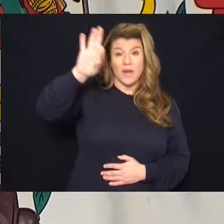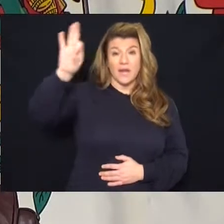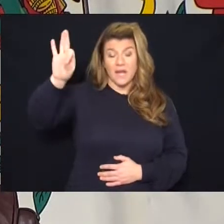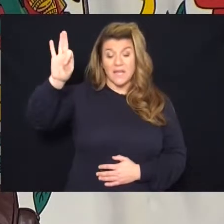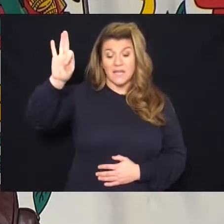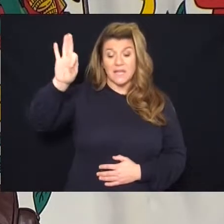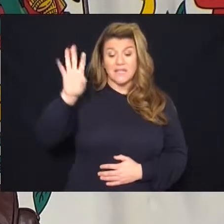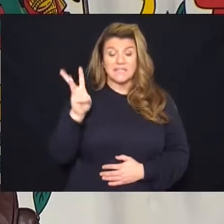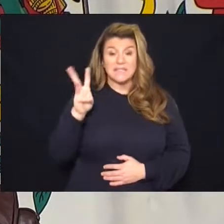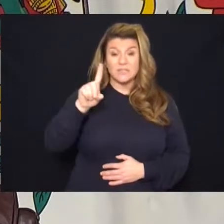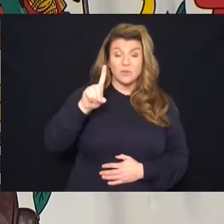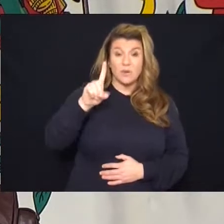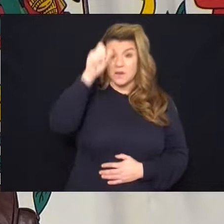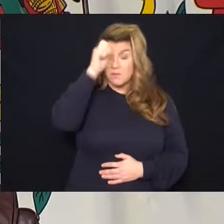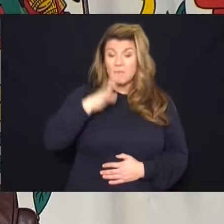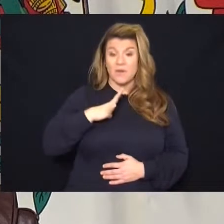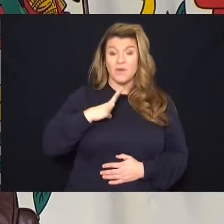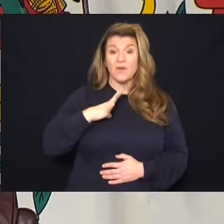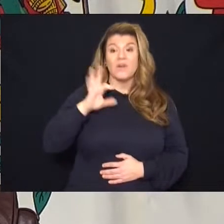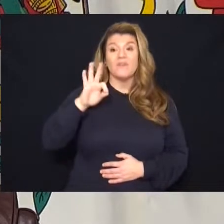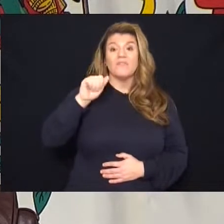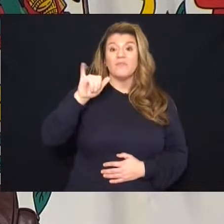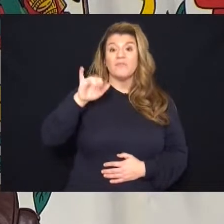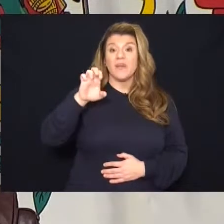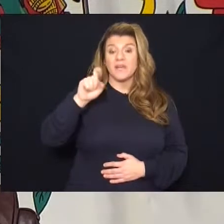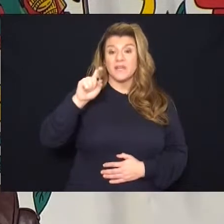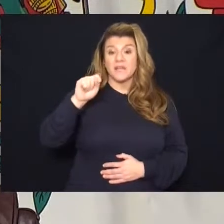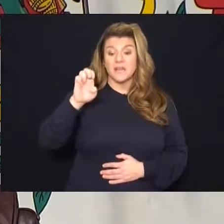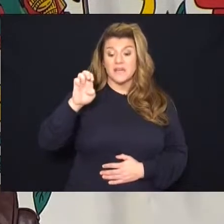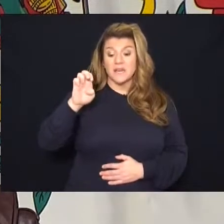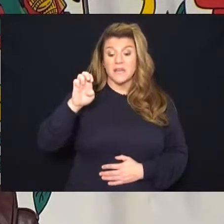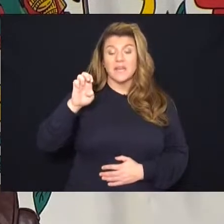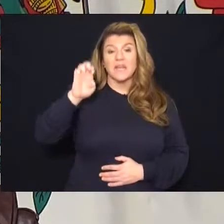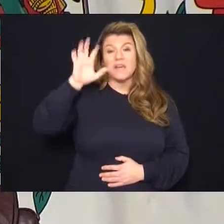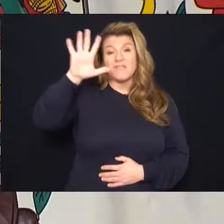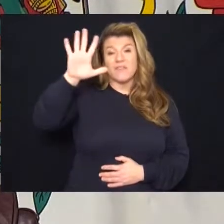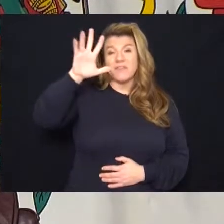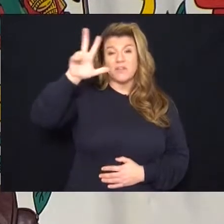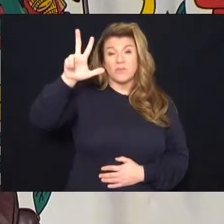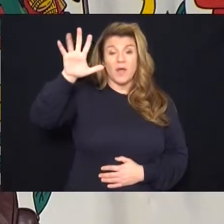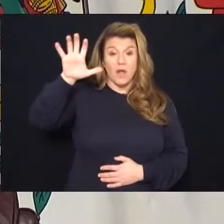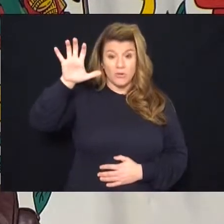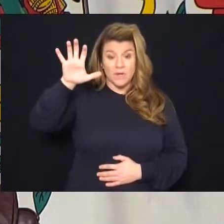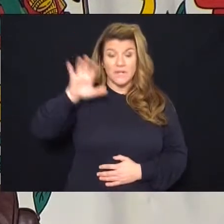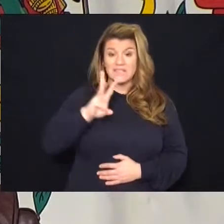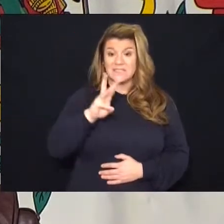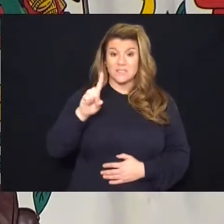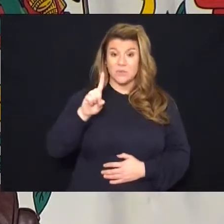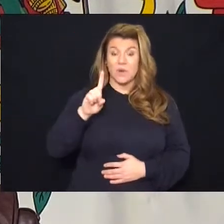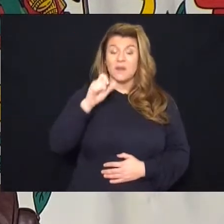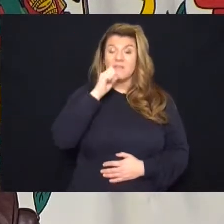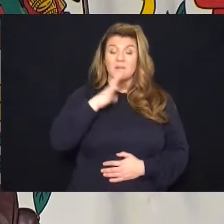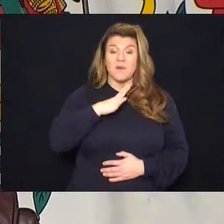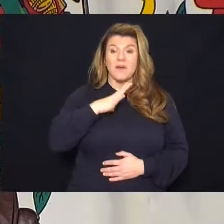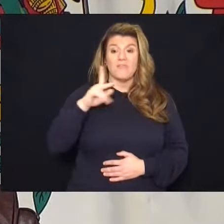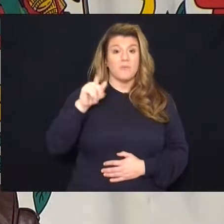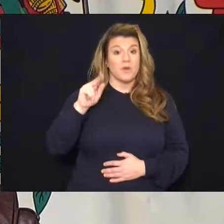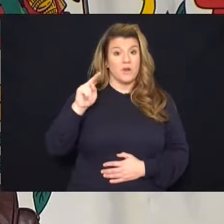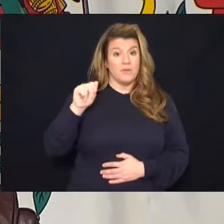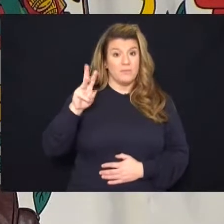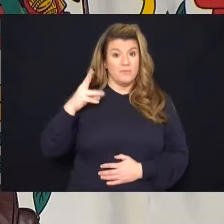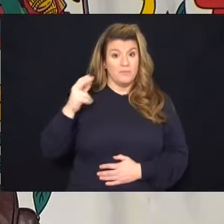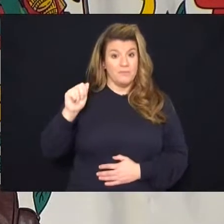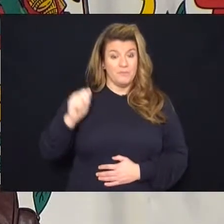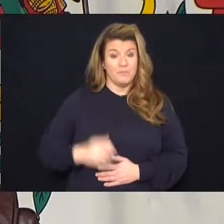5,299th death, a 61-year-old male from Fayette County. The 5,300th death, a 61-year-old female from Kanawha